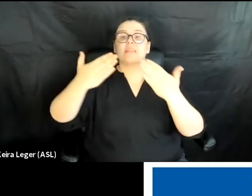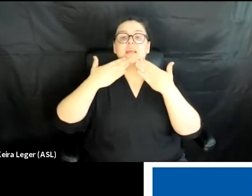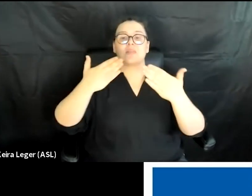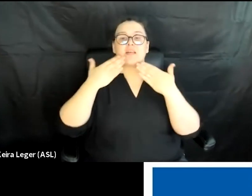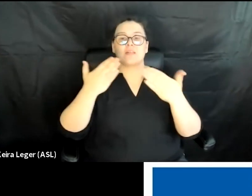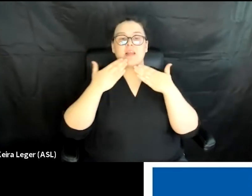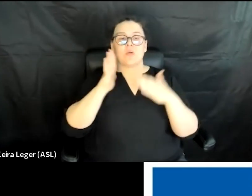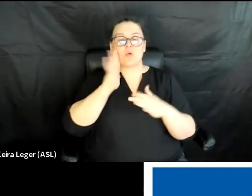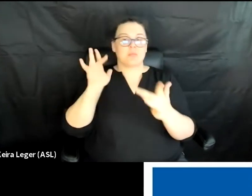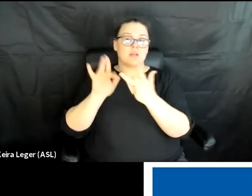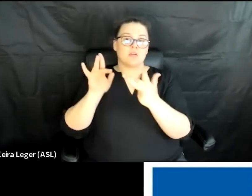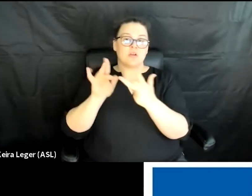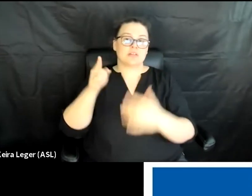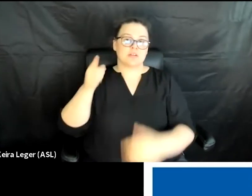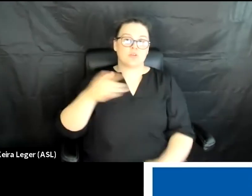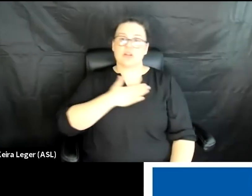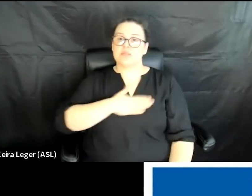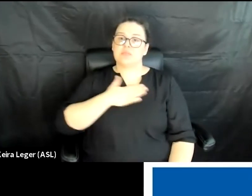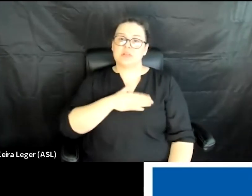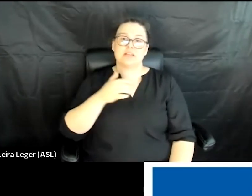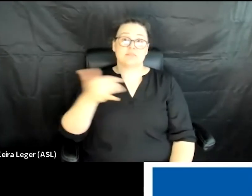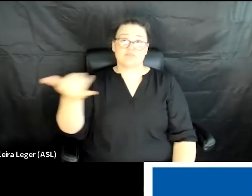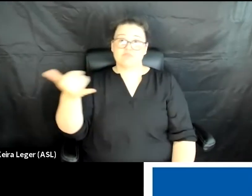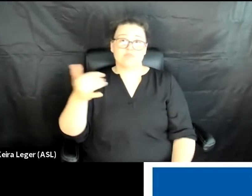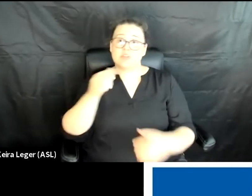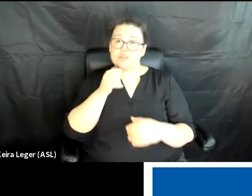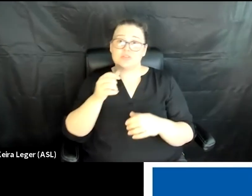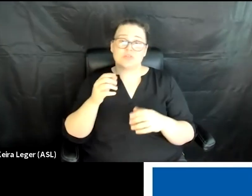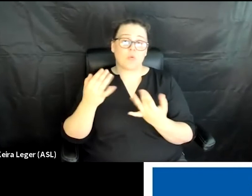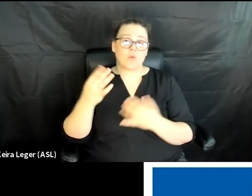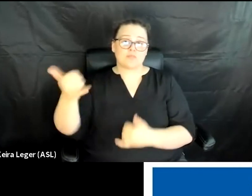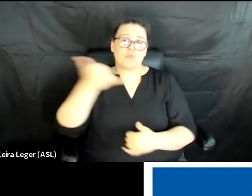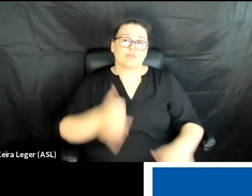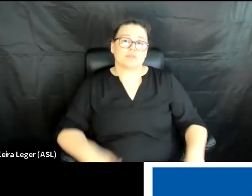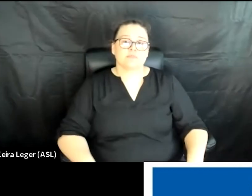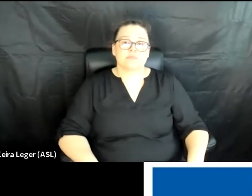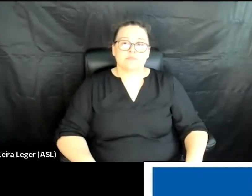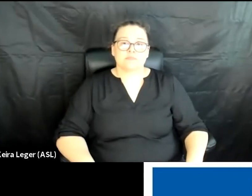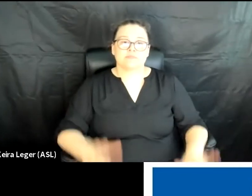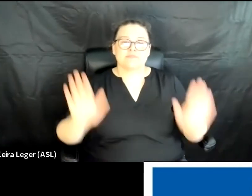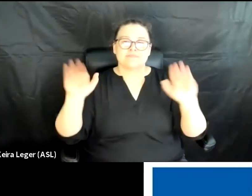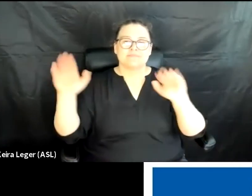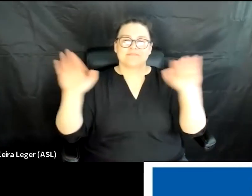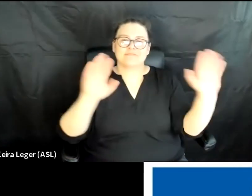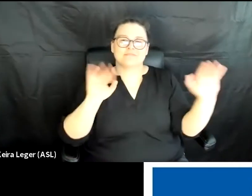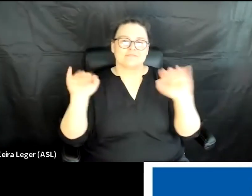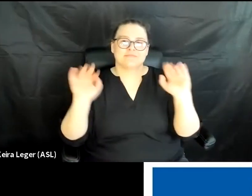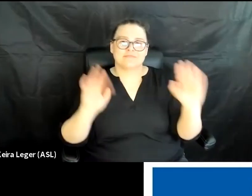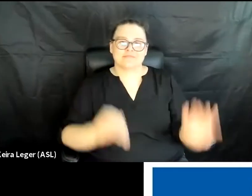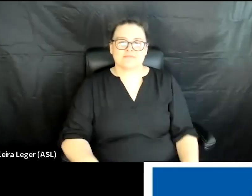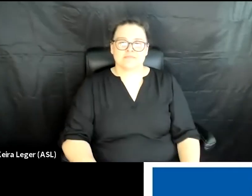we'll be in touch with you, and please don't hesitate to call us. And thanks to the presenters. Goodbye. Bye.